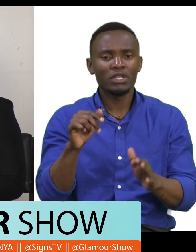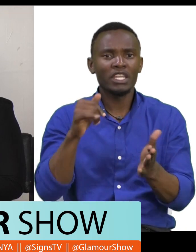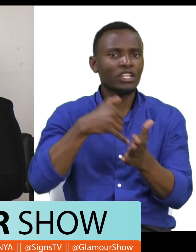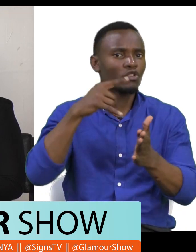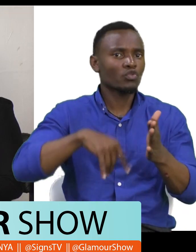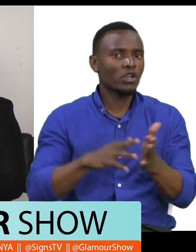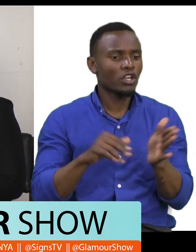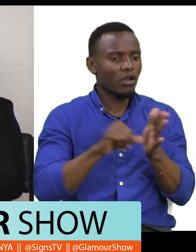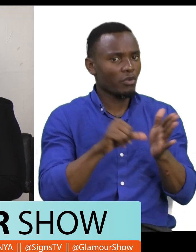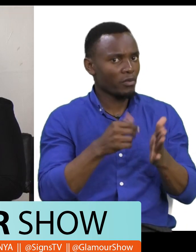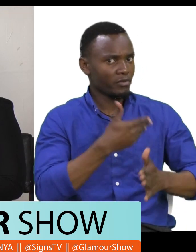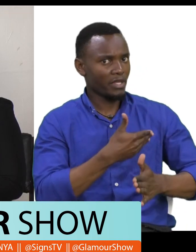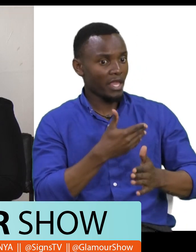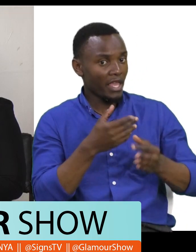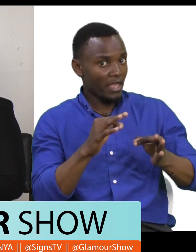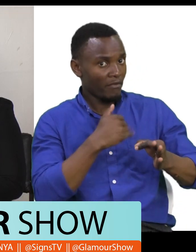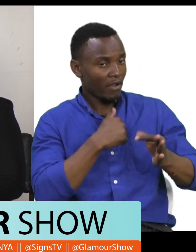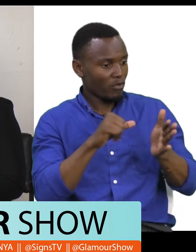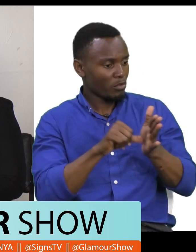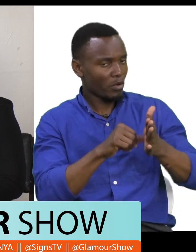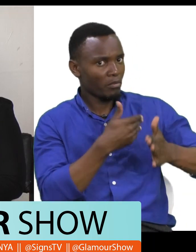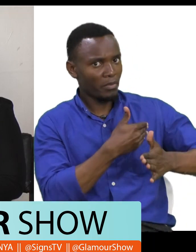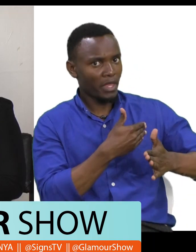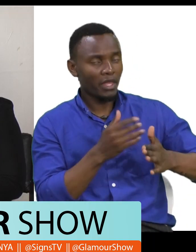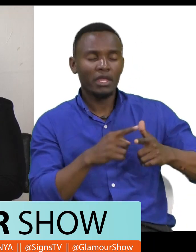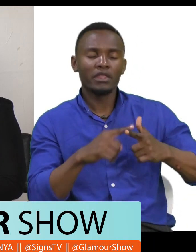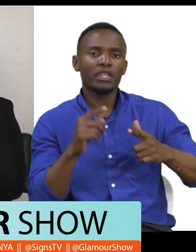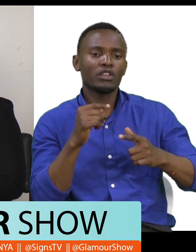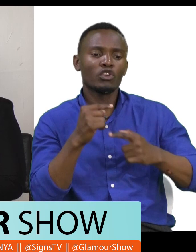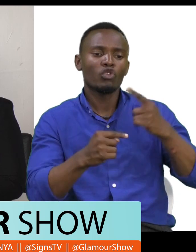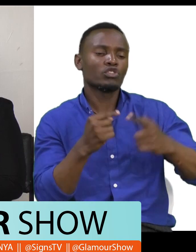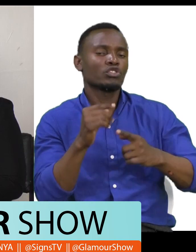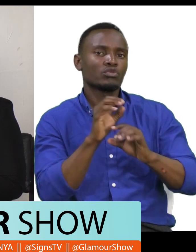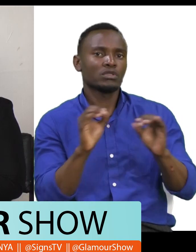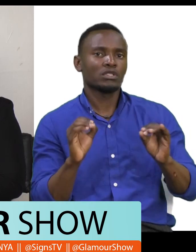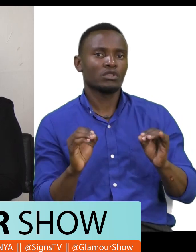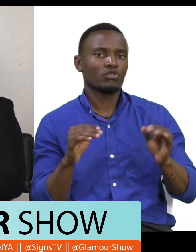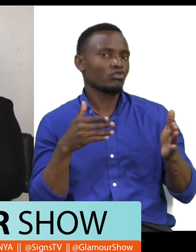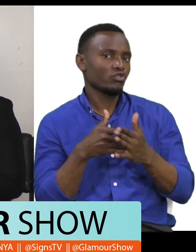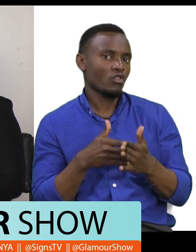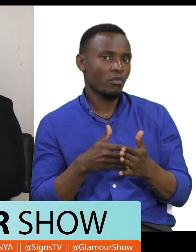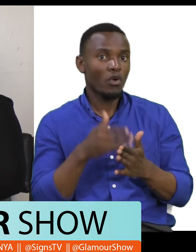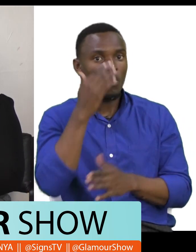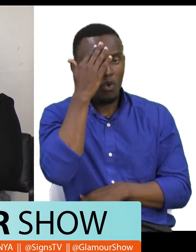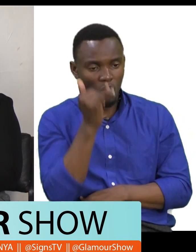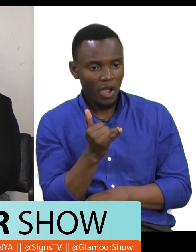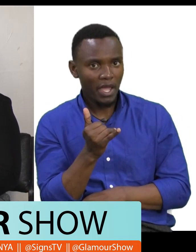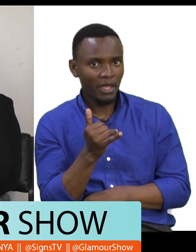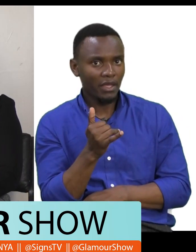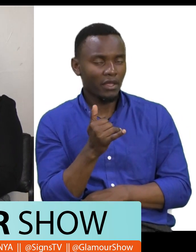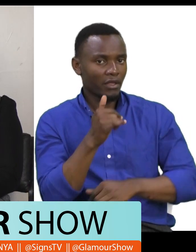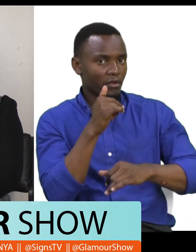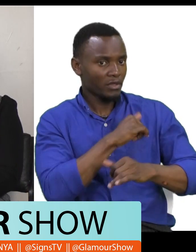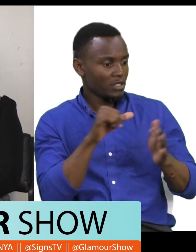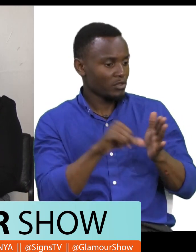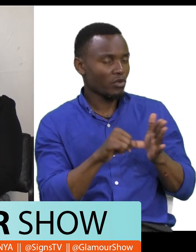service. So if you can find any contraindication there, you cannot continue. You will not continue with that service. You will stop it because it